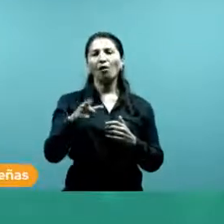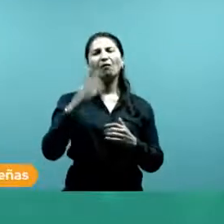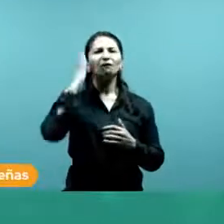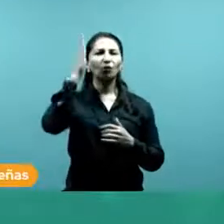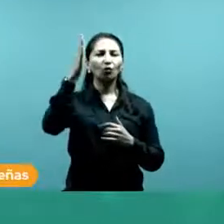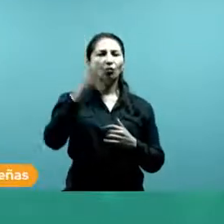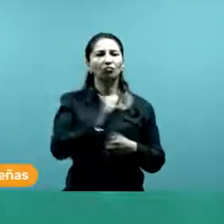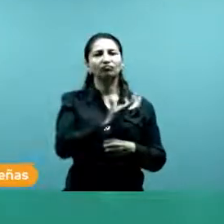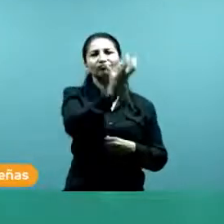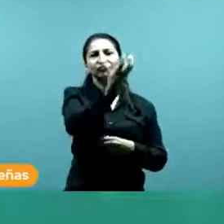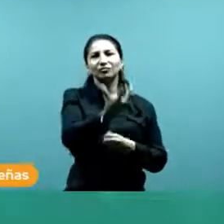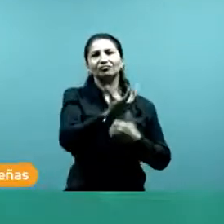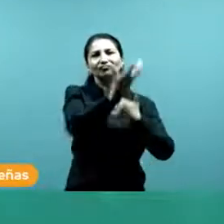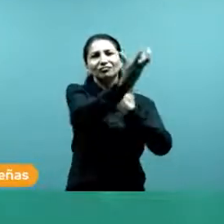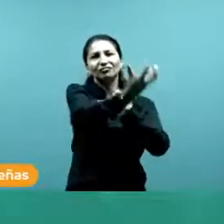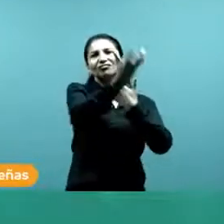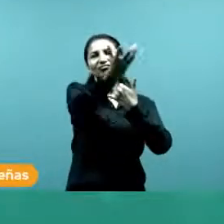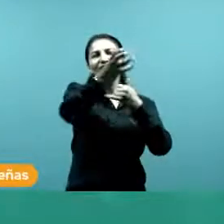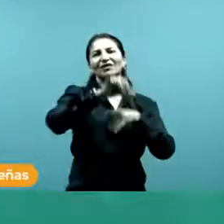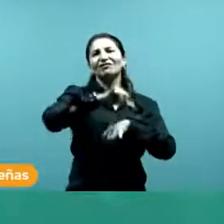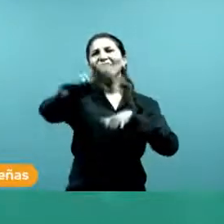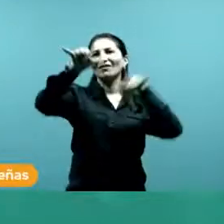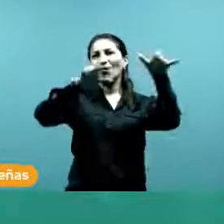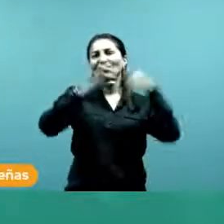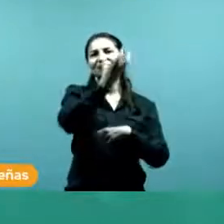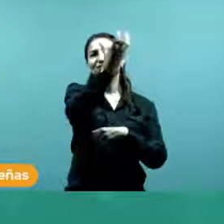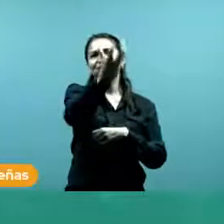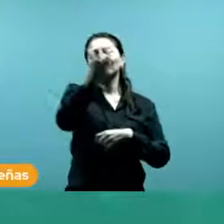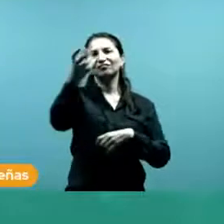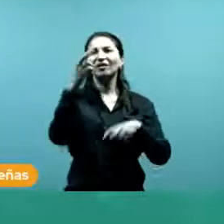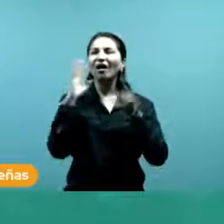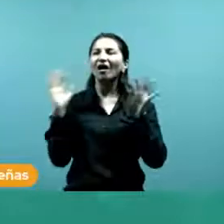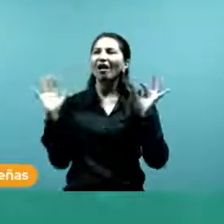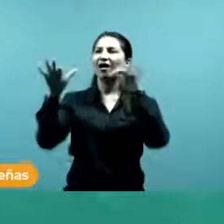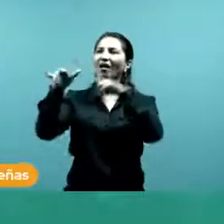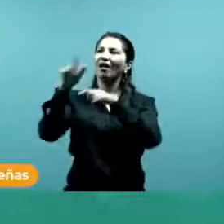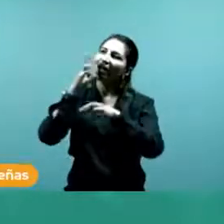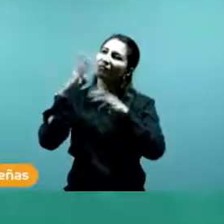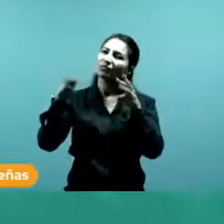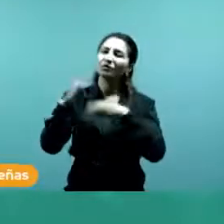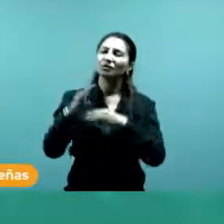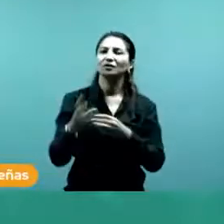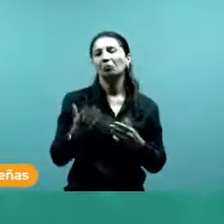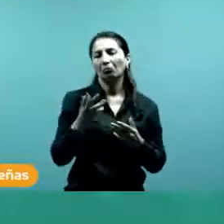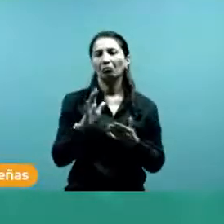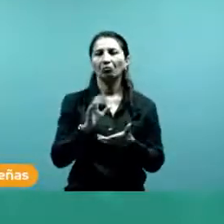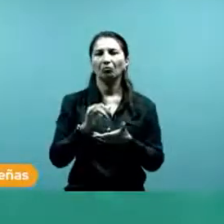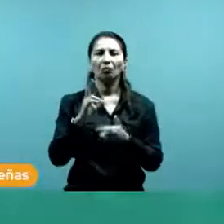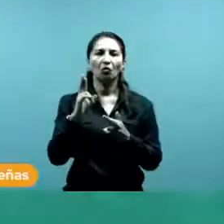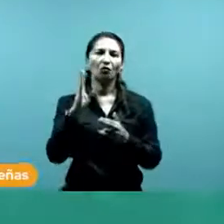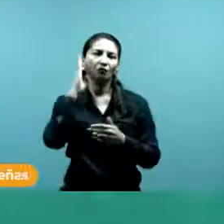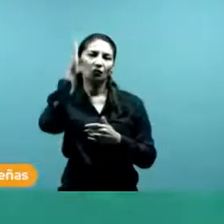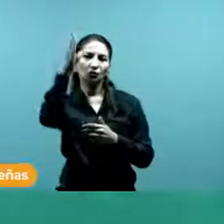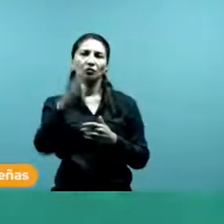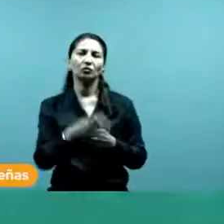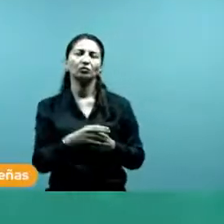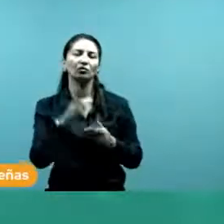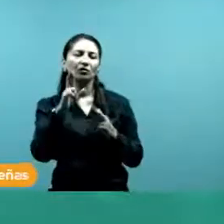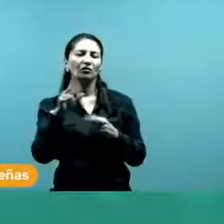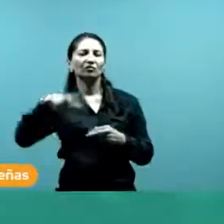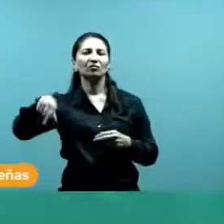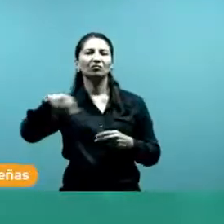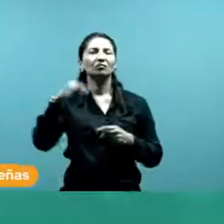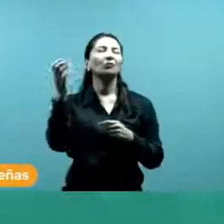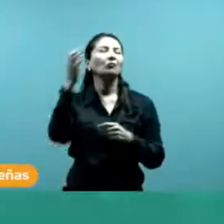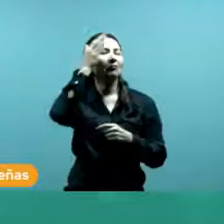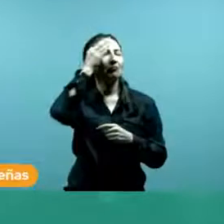más. It will be able to reach places from where it is not so easy to come to Europe. It is not so easy to come no to